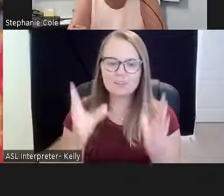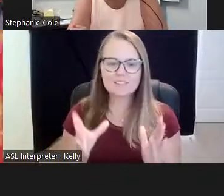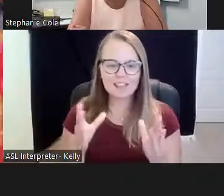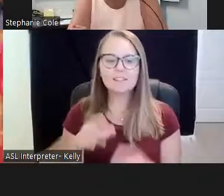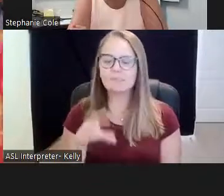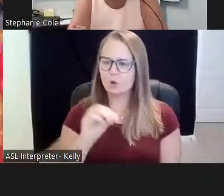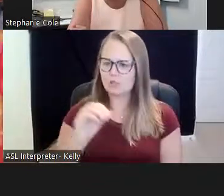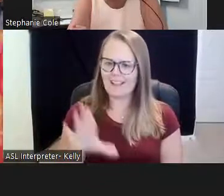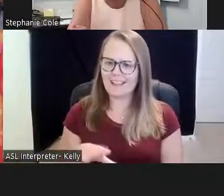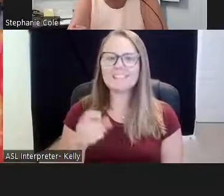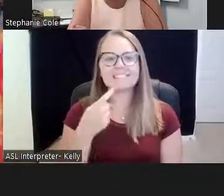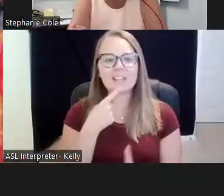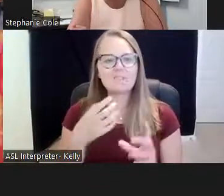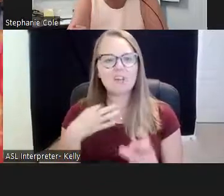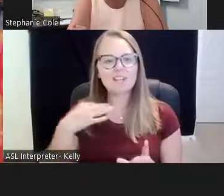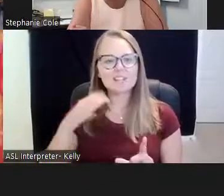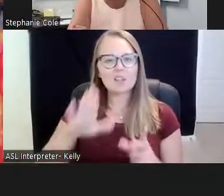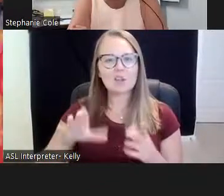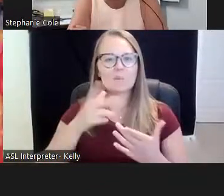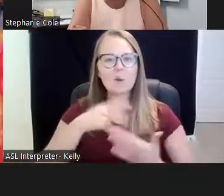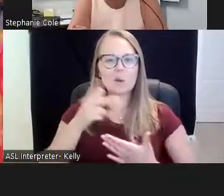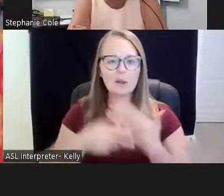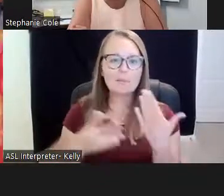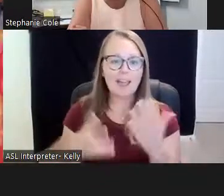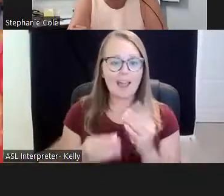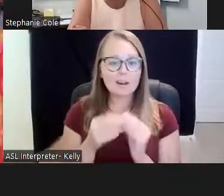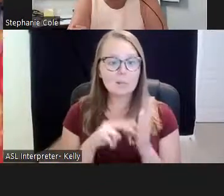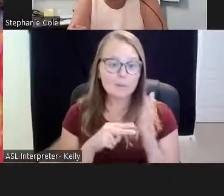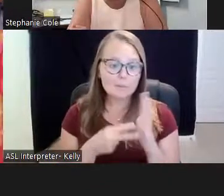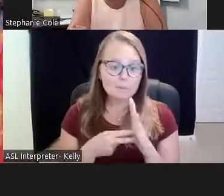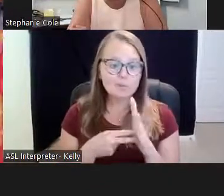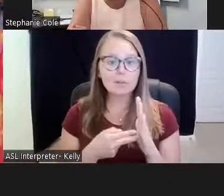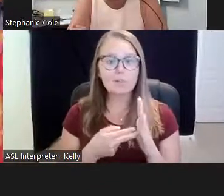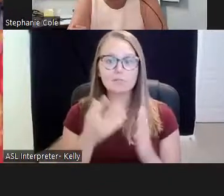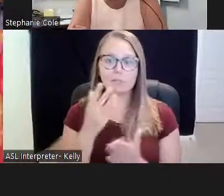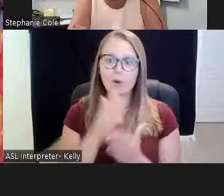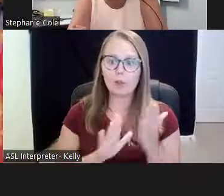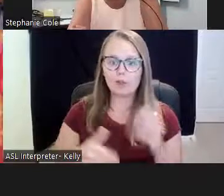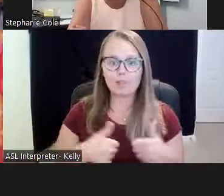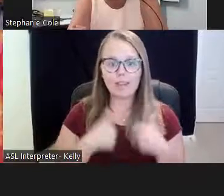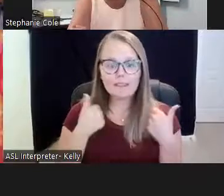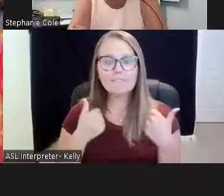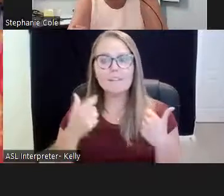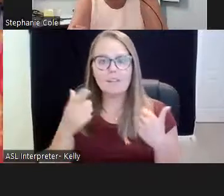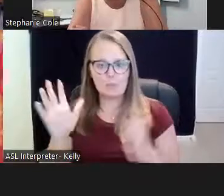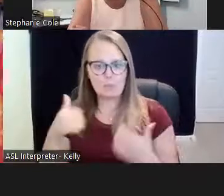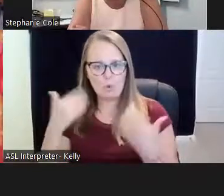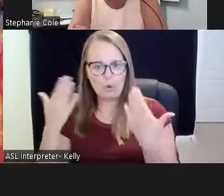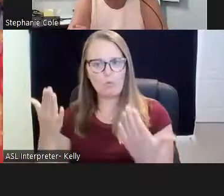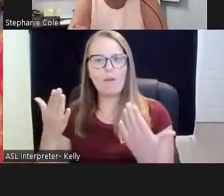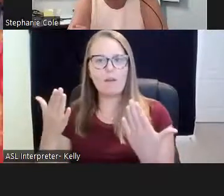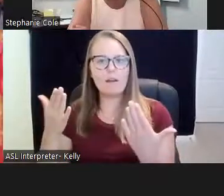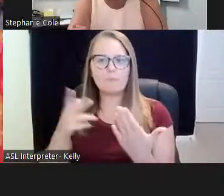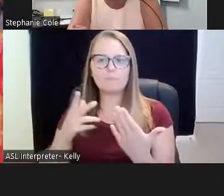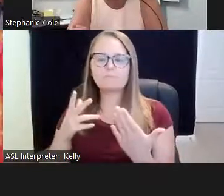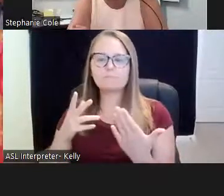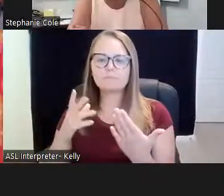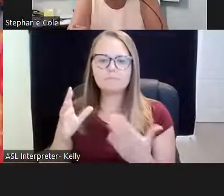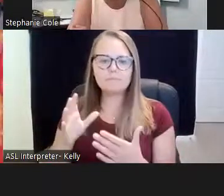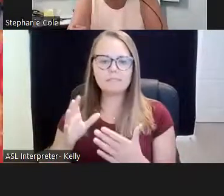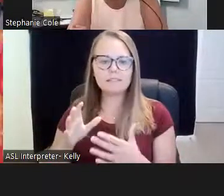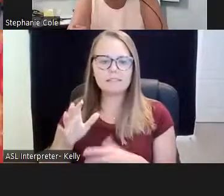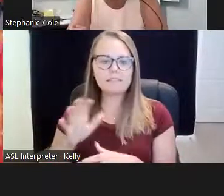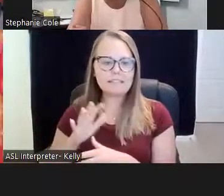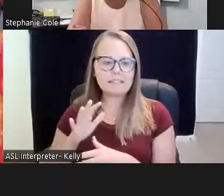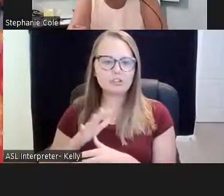volunteering in the program added a purposeful element to their lives, as the program provides seniors with an outlet for sharing their lifetime